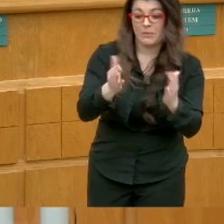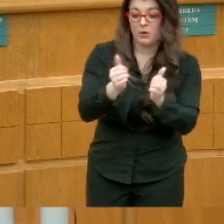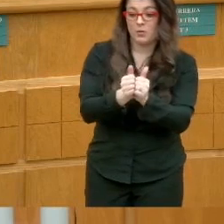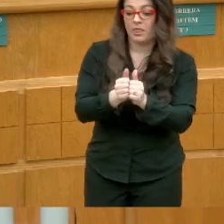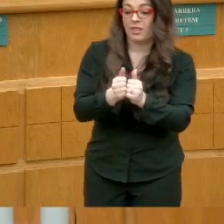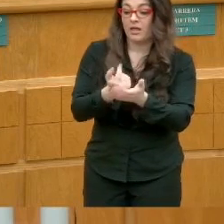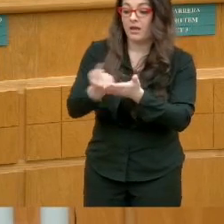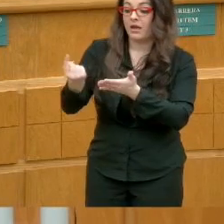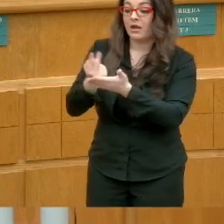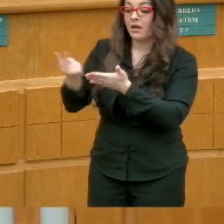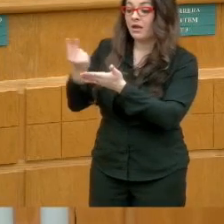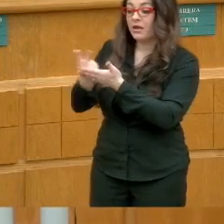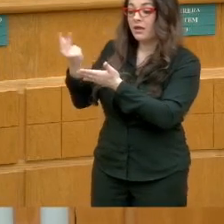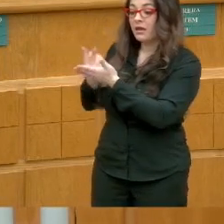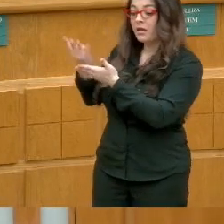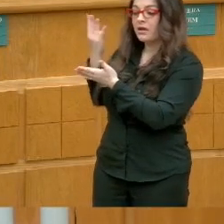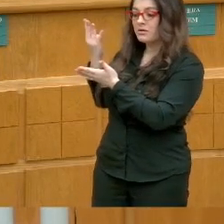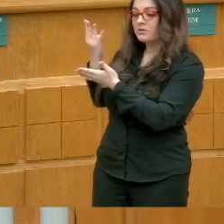understand.